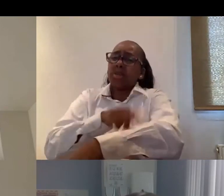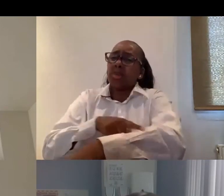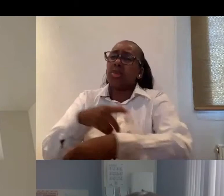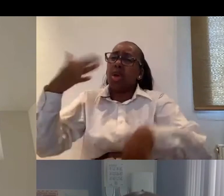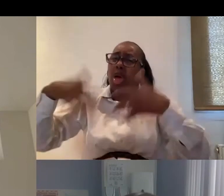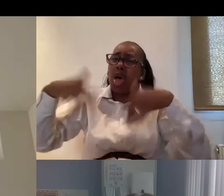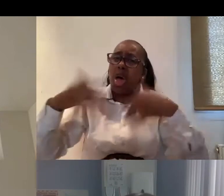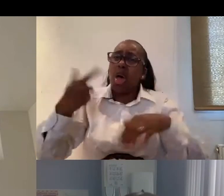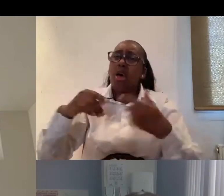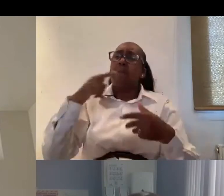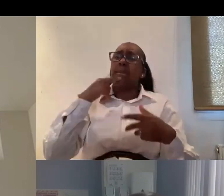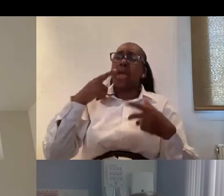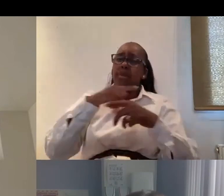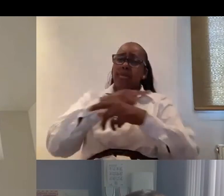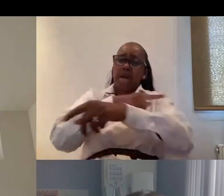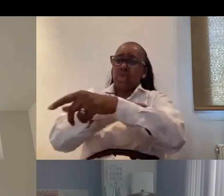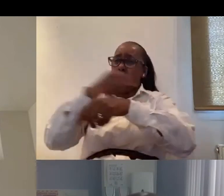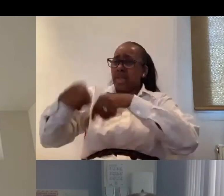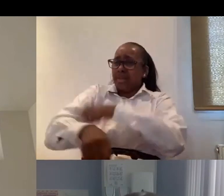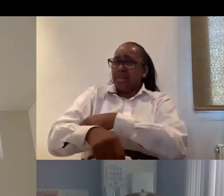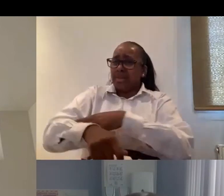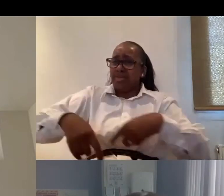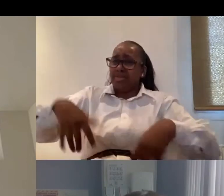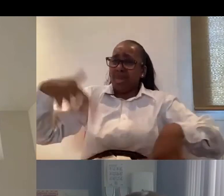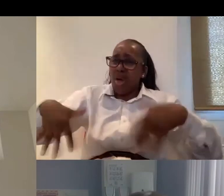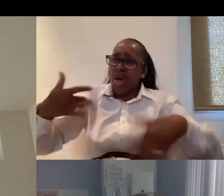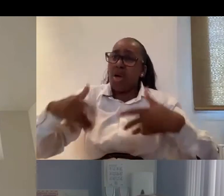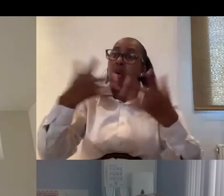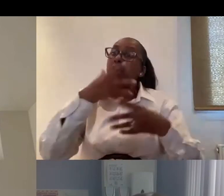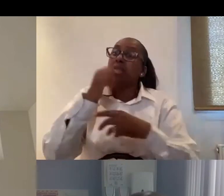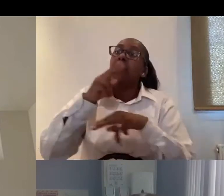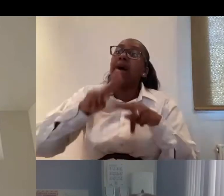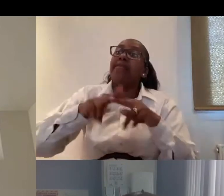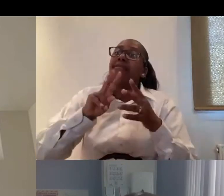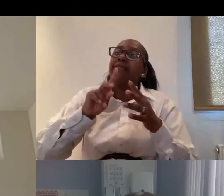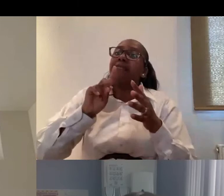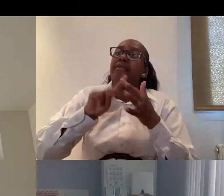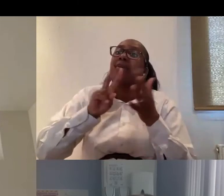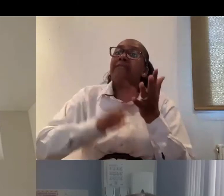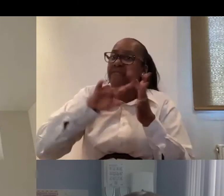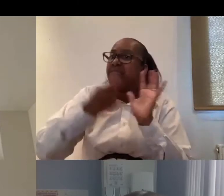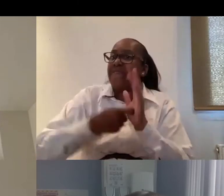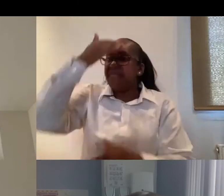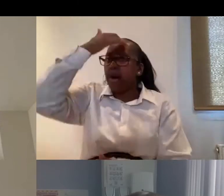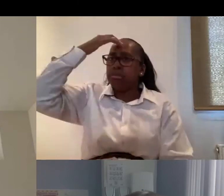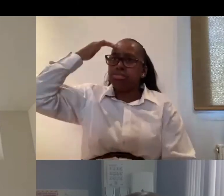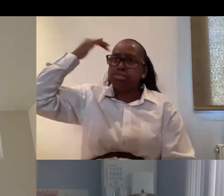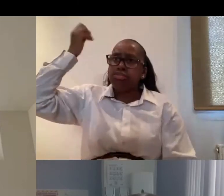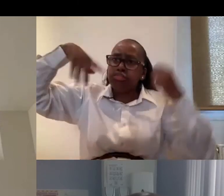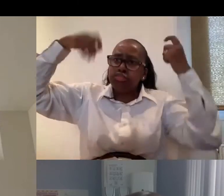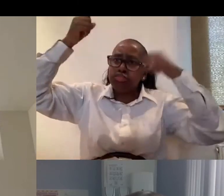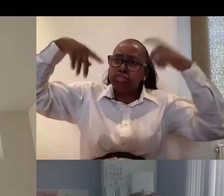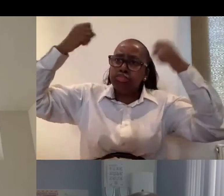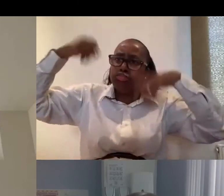Some people get achy joints, and some people get a fever. Now, for vast majority of people, if they get